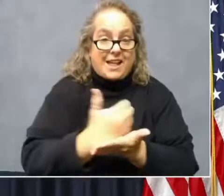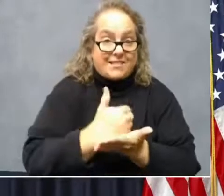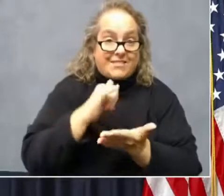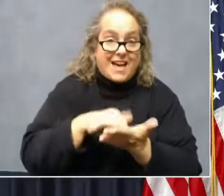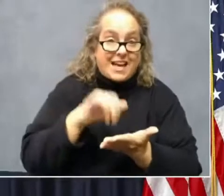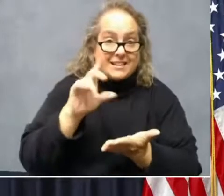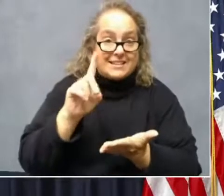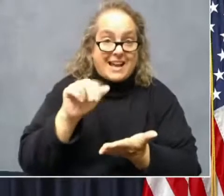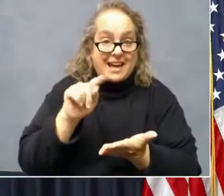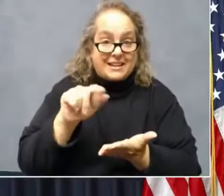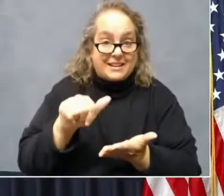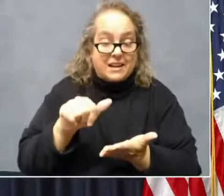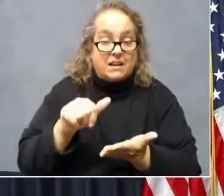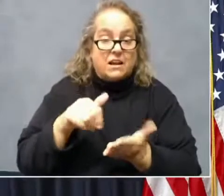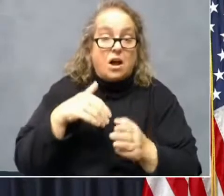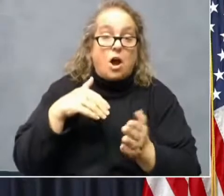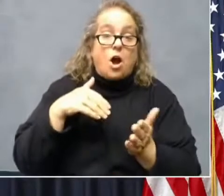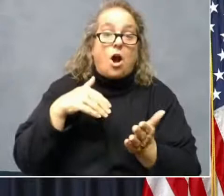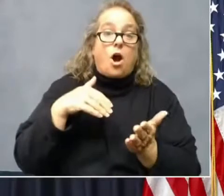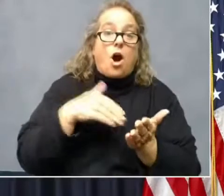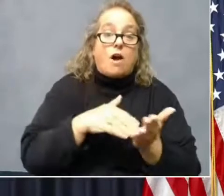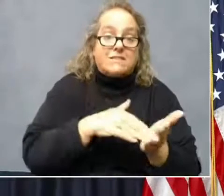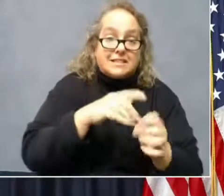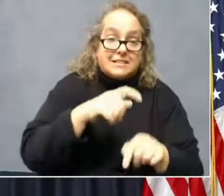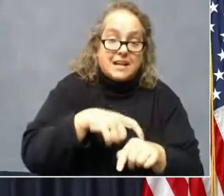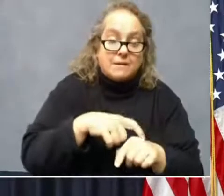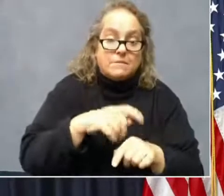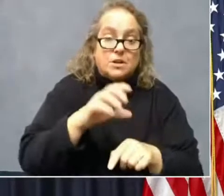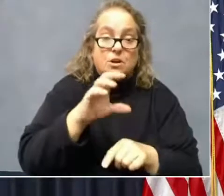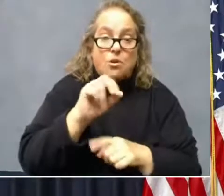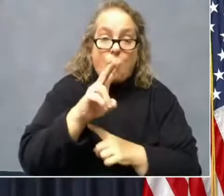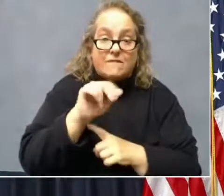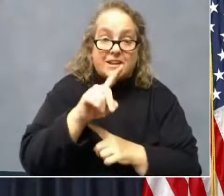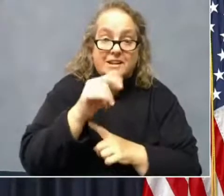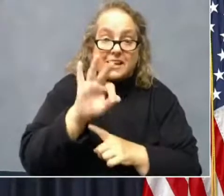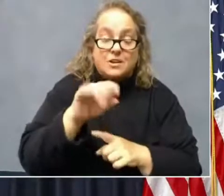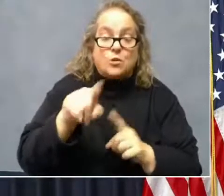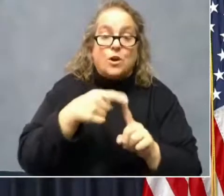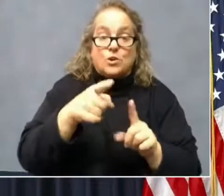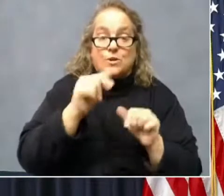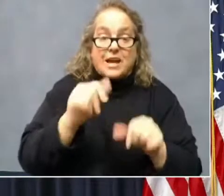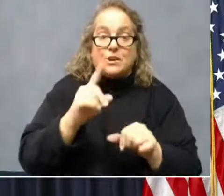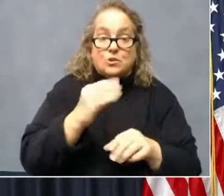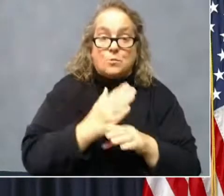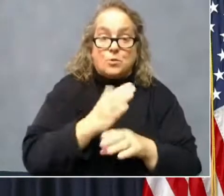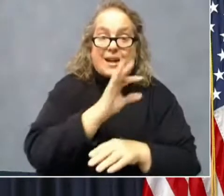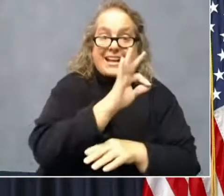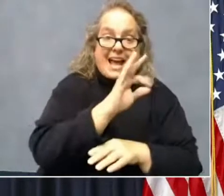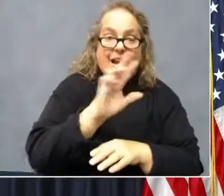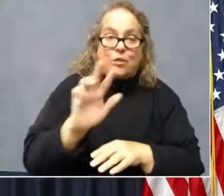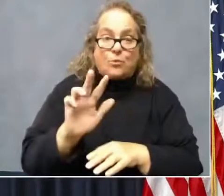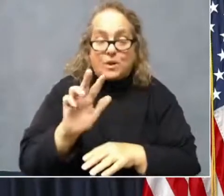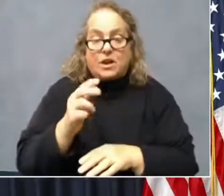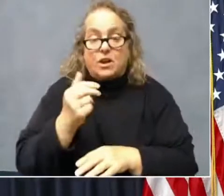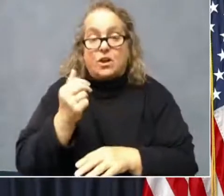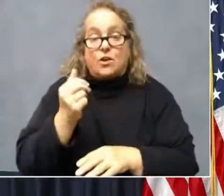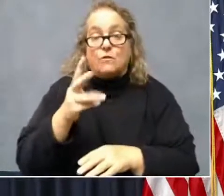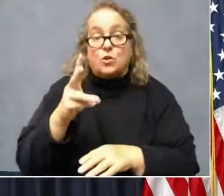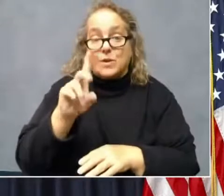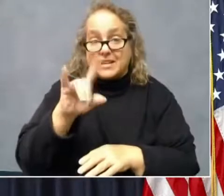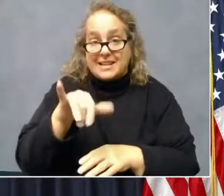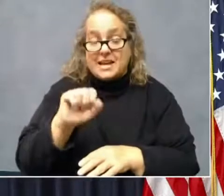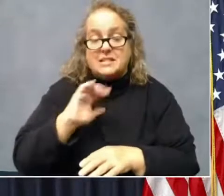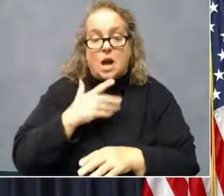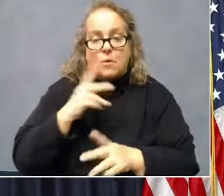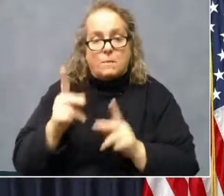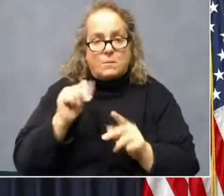do between 9 and 3. So with a couple days, our people can do a whole lot. Now, I